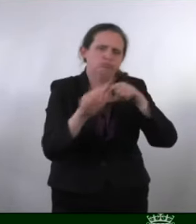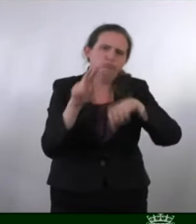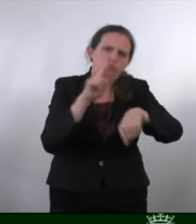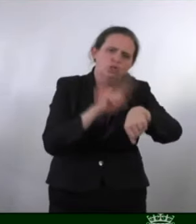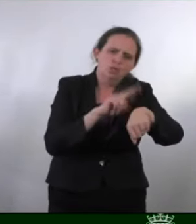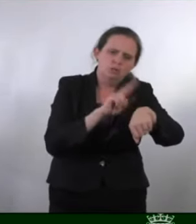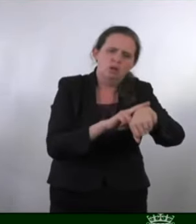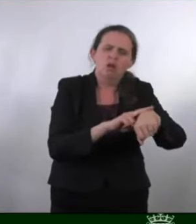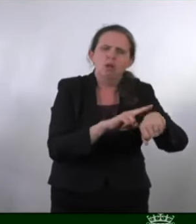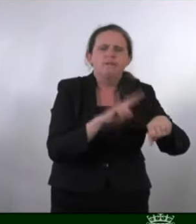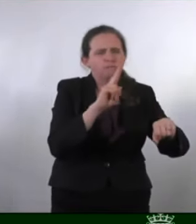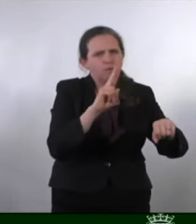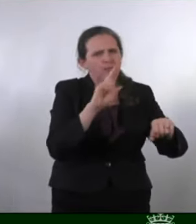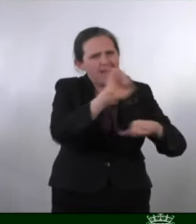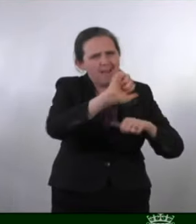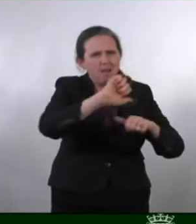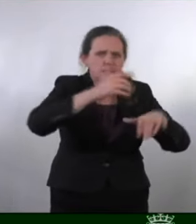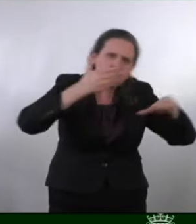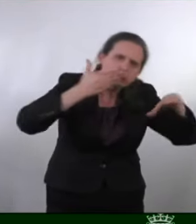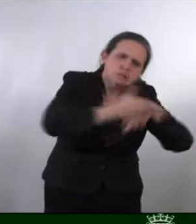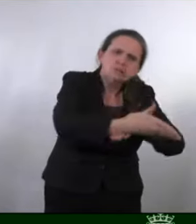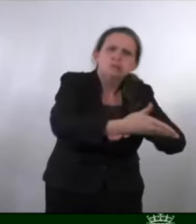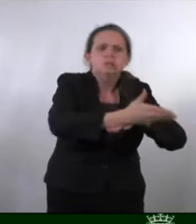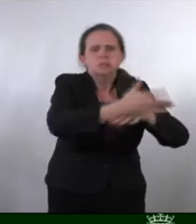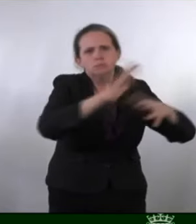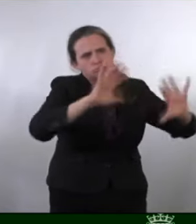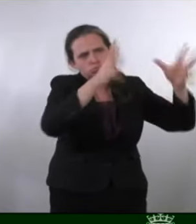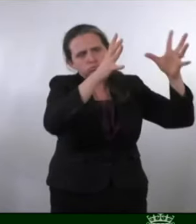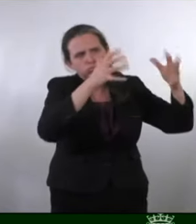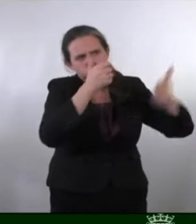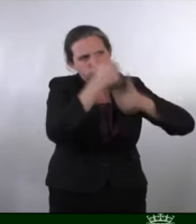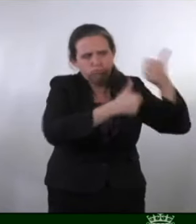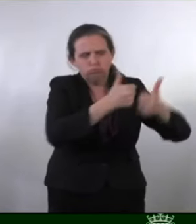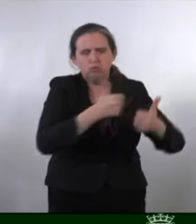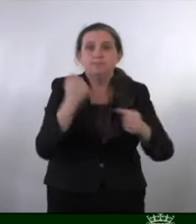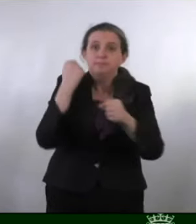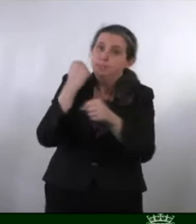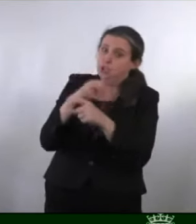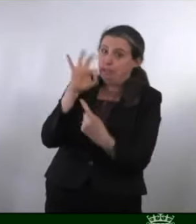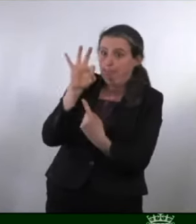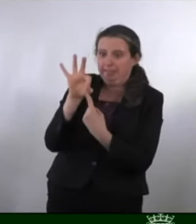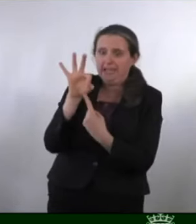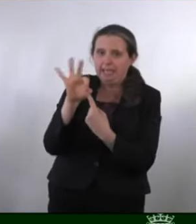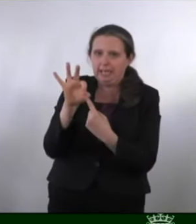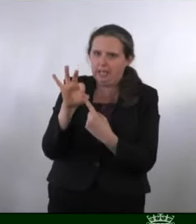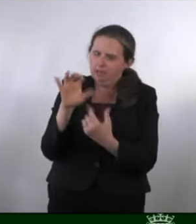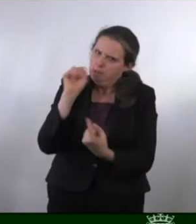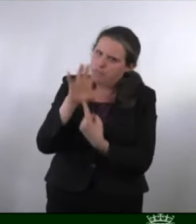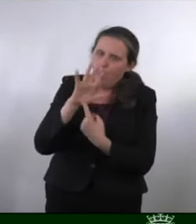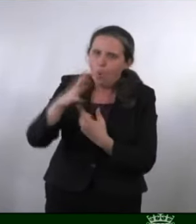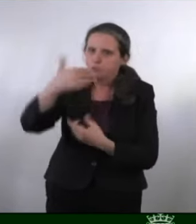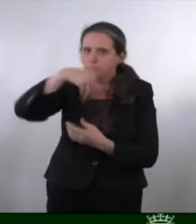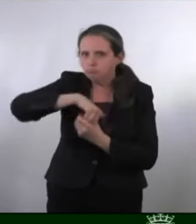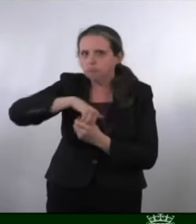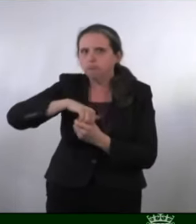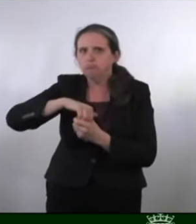Centre. The GPs will obviously play a crucial role in this vaccination programme, as they do in all